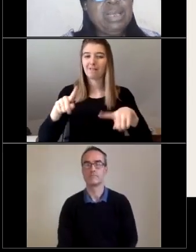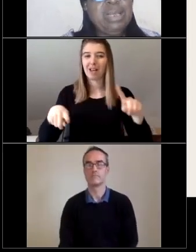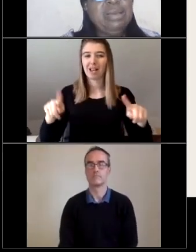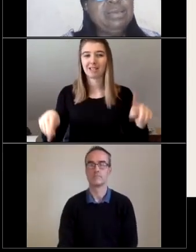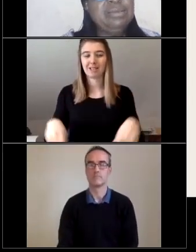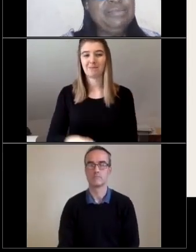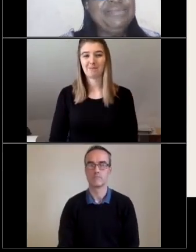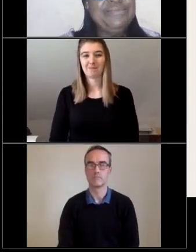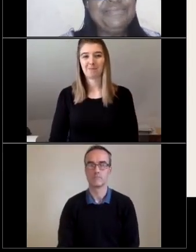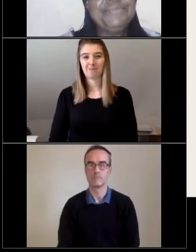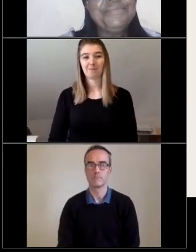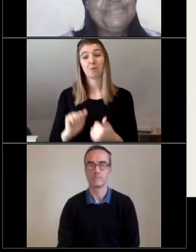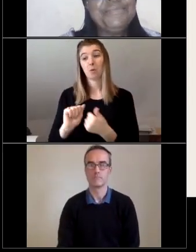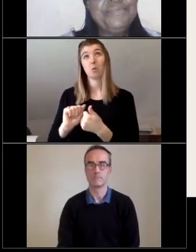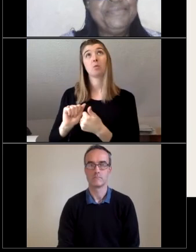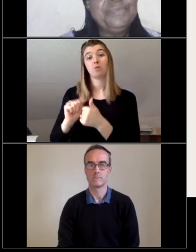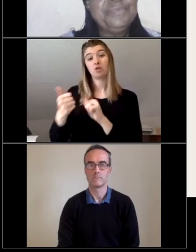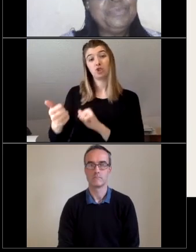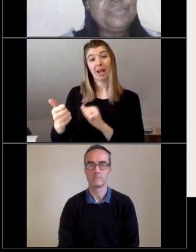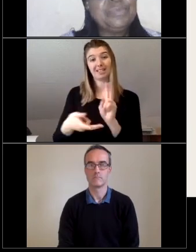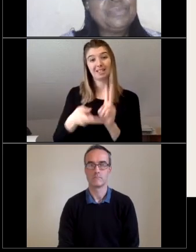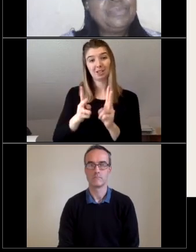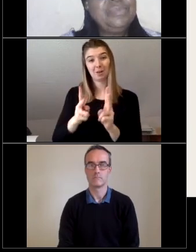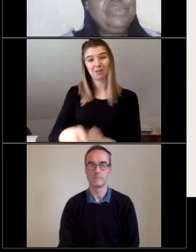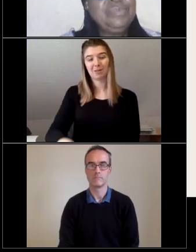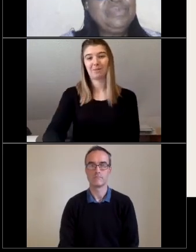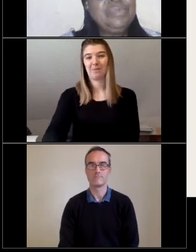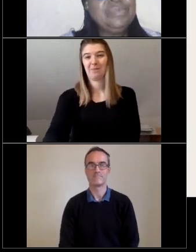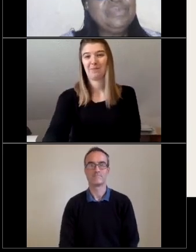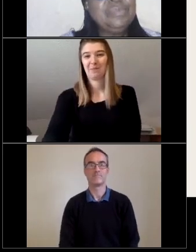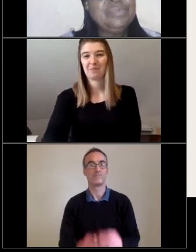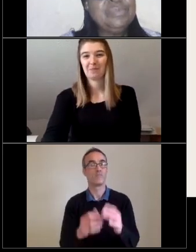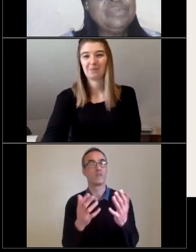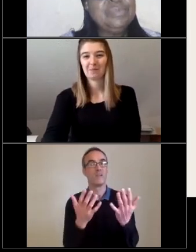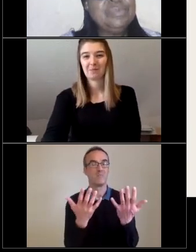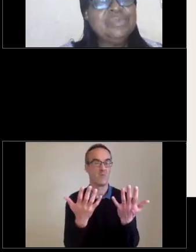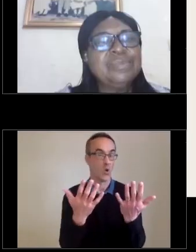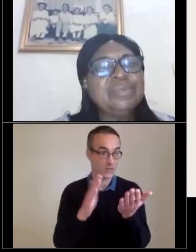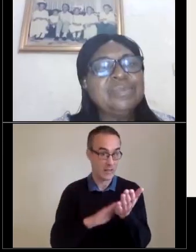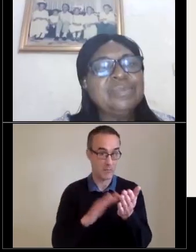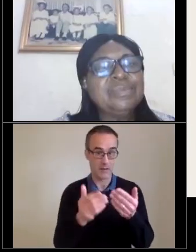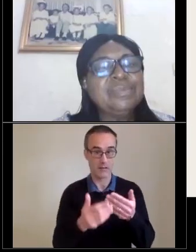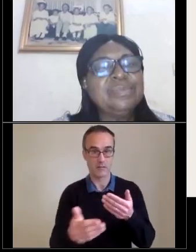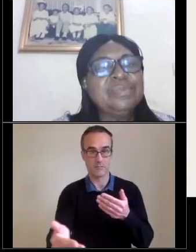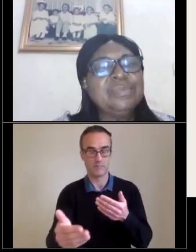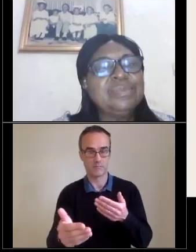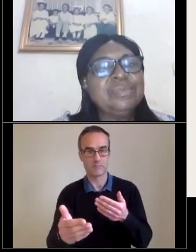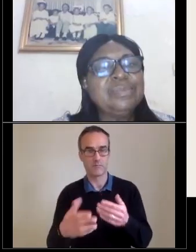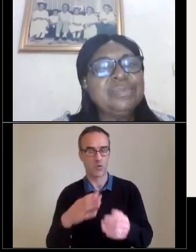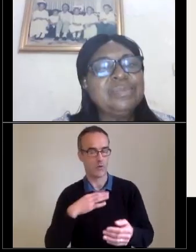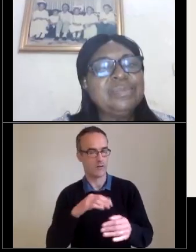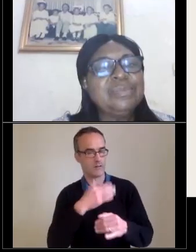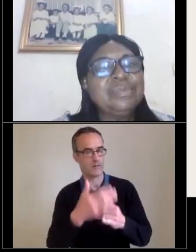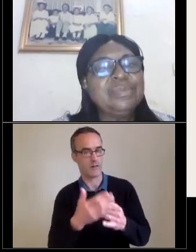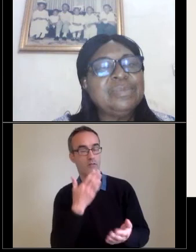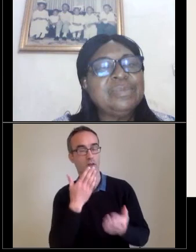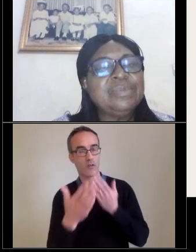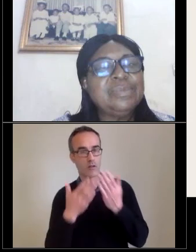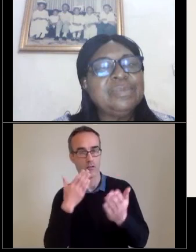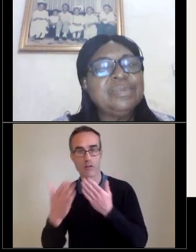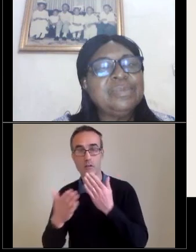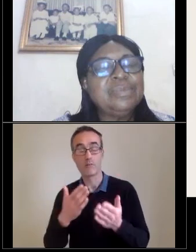We have about 10 minutes left, and there are still some thank yous to do, but do keep your questions coming in and we'll see how many we can get